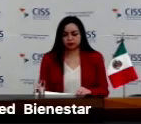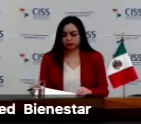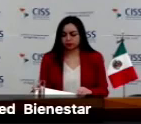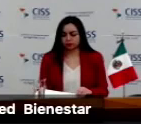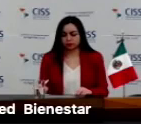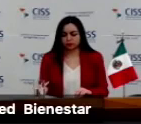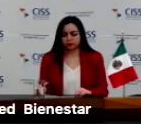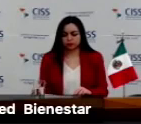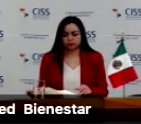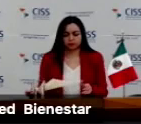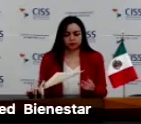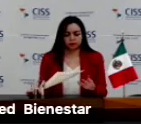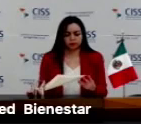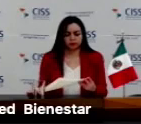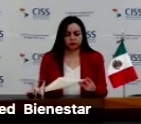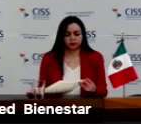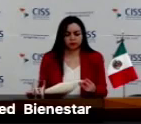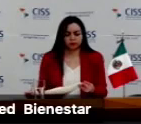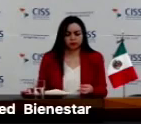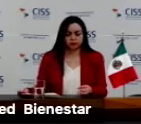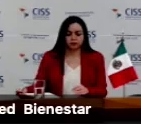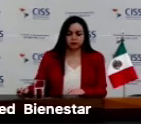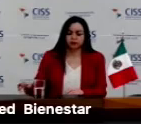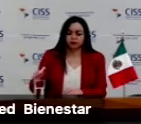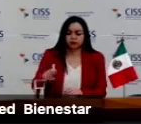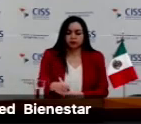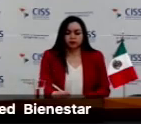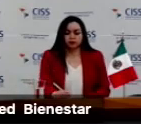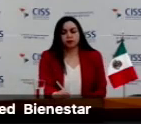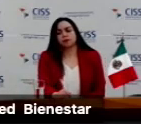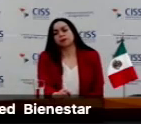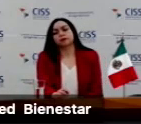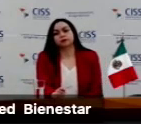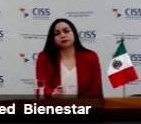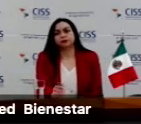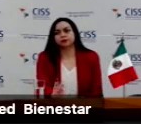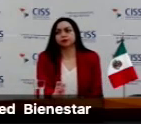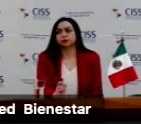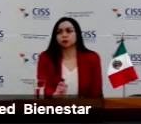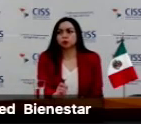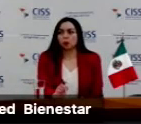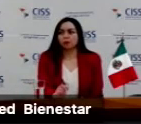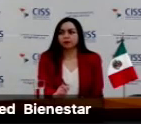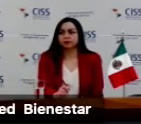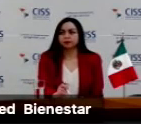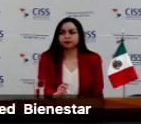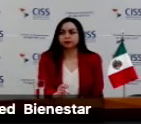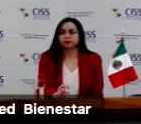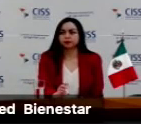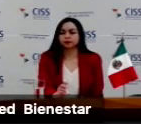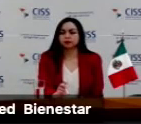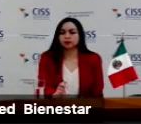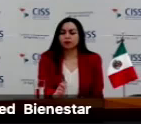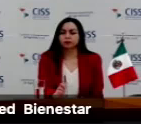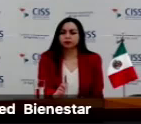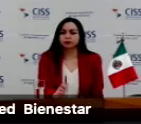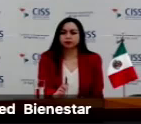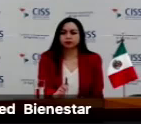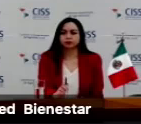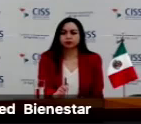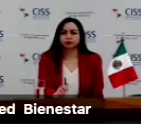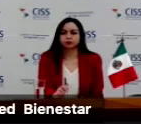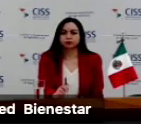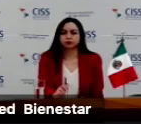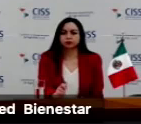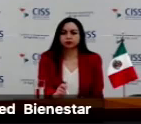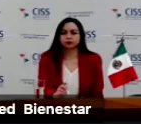this within the space, we were able to determine some other aspects in a very significant way that were very